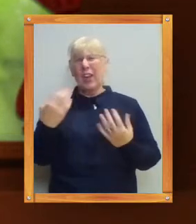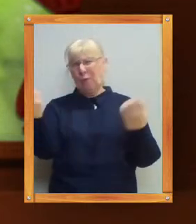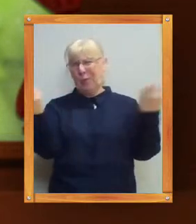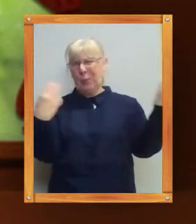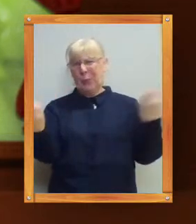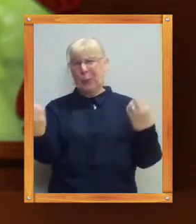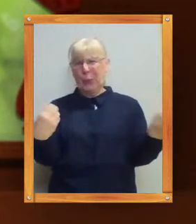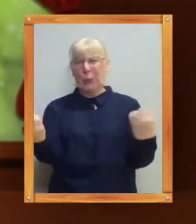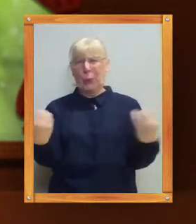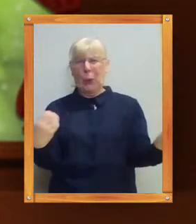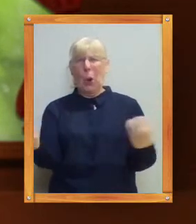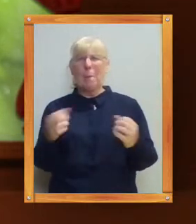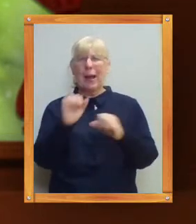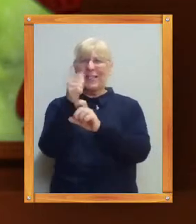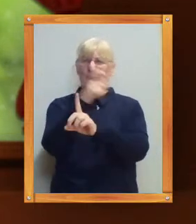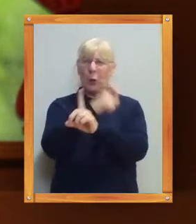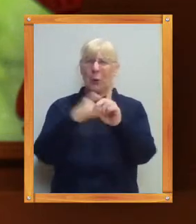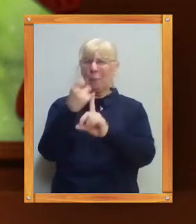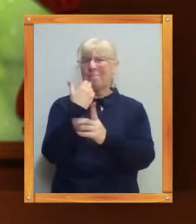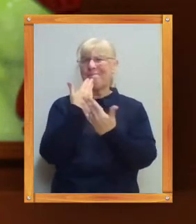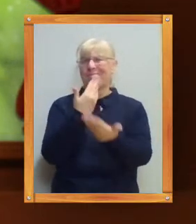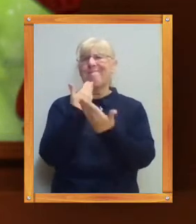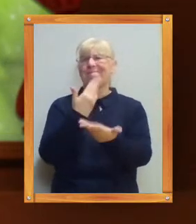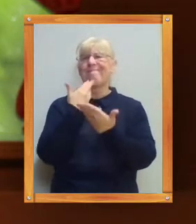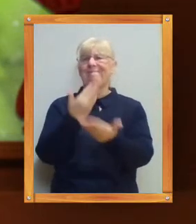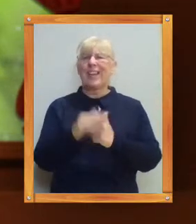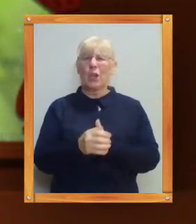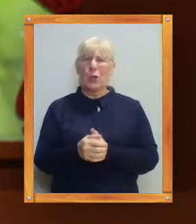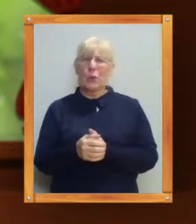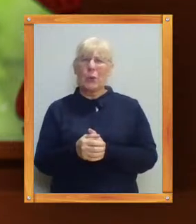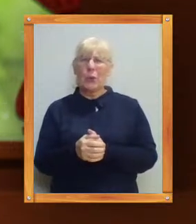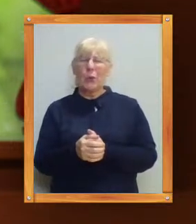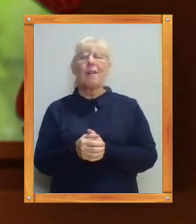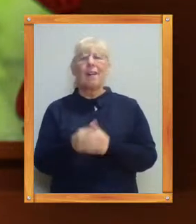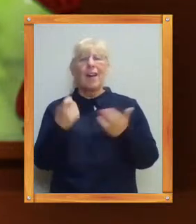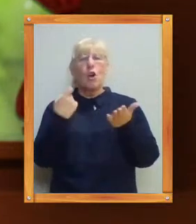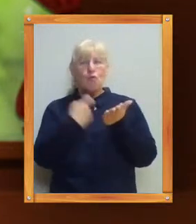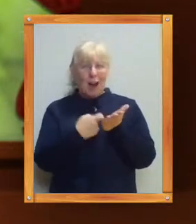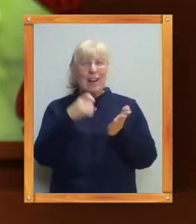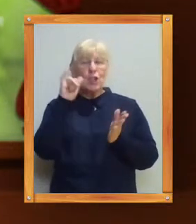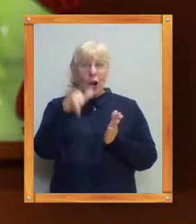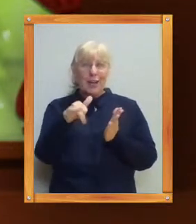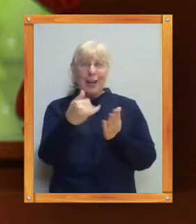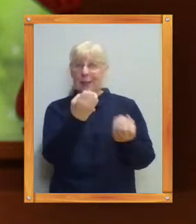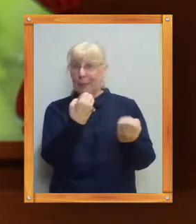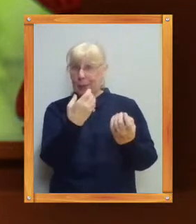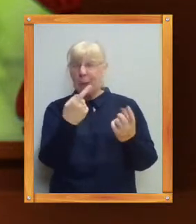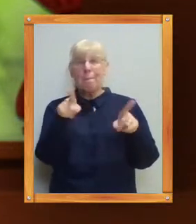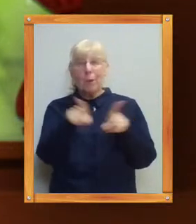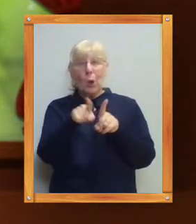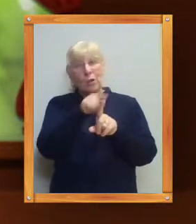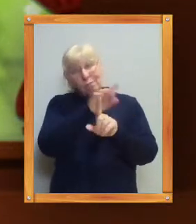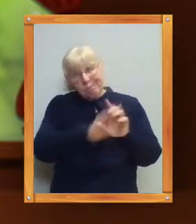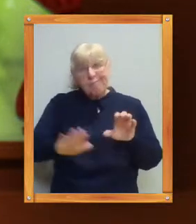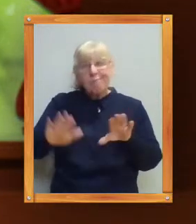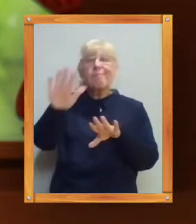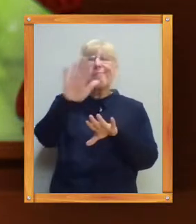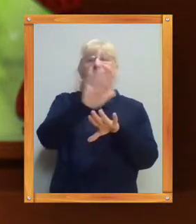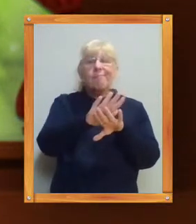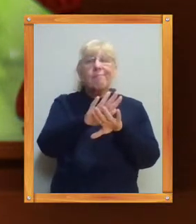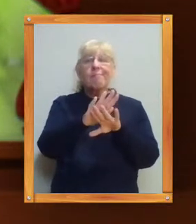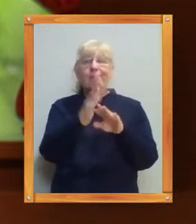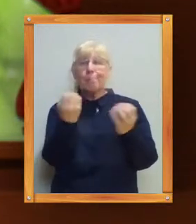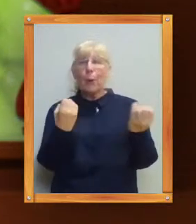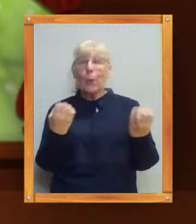the community tonight, and so many of you here in Randalstown, but also across the wider region, for taking a wee bit of time out of your